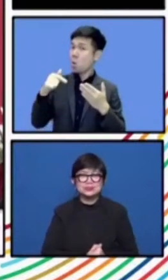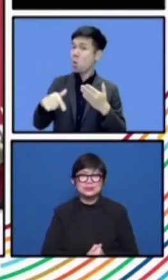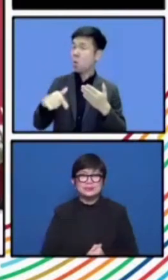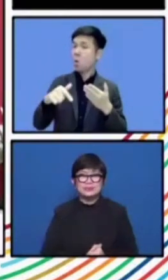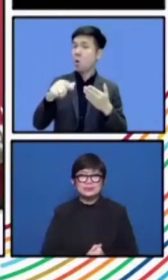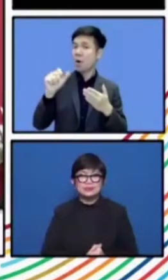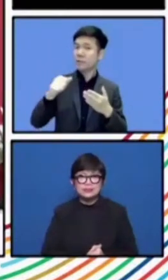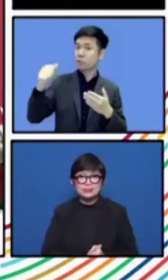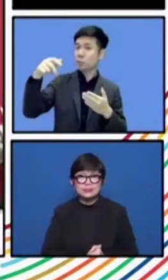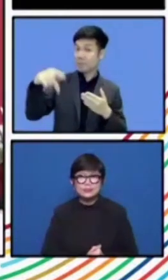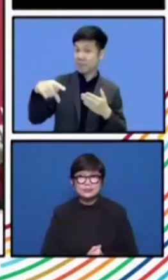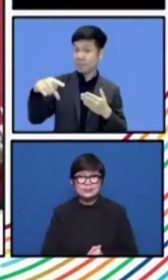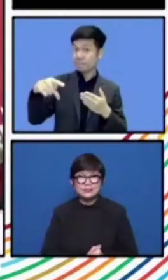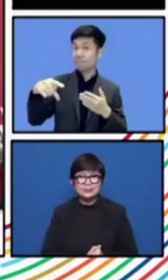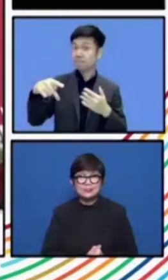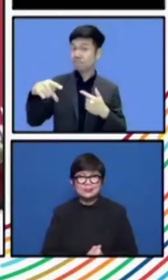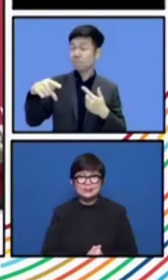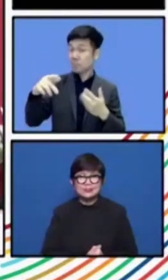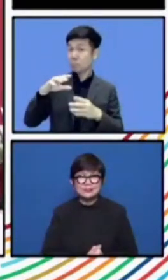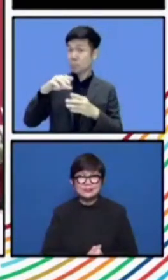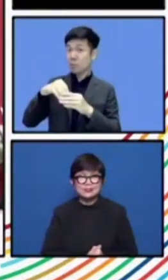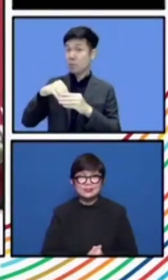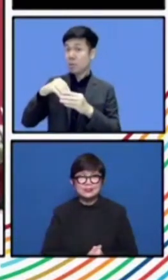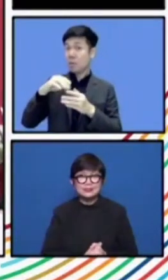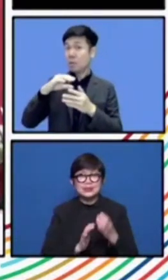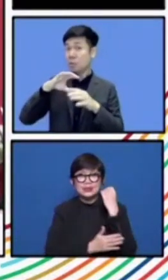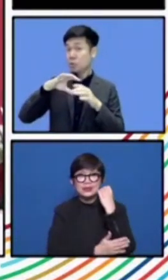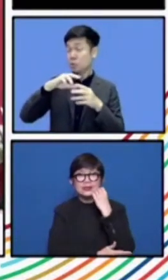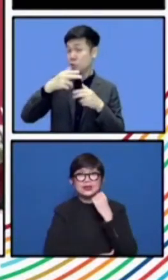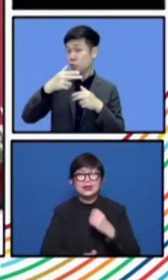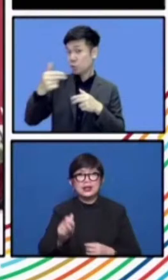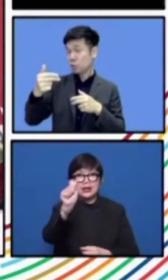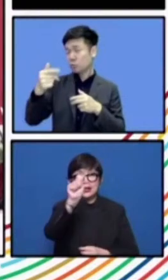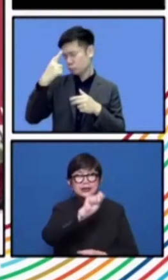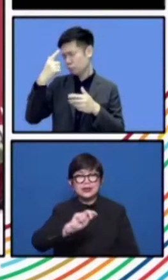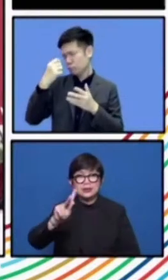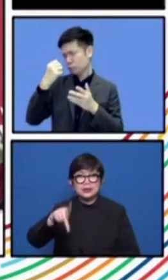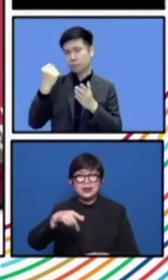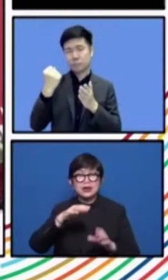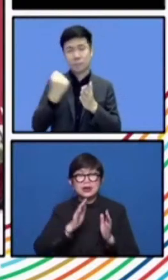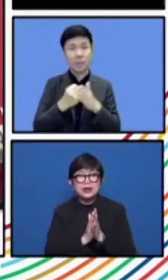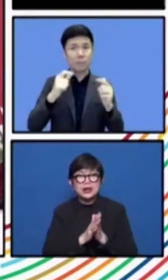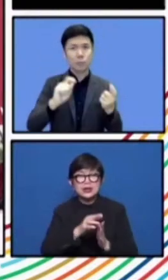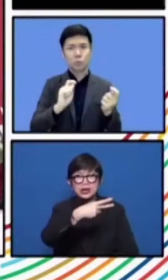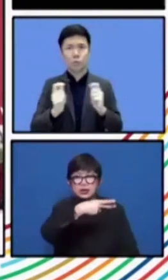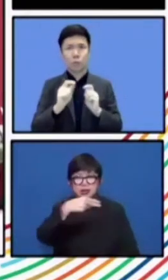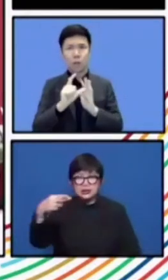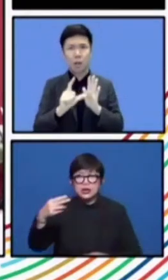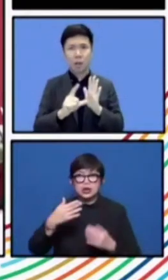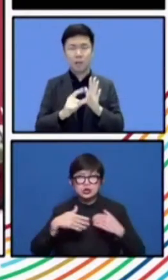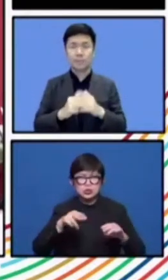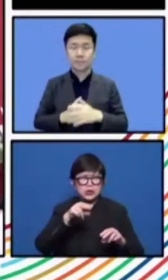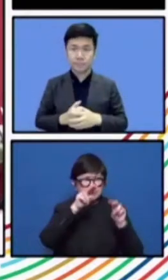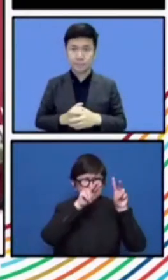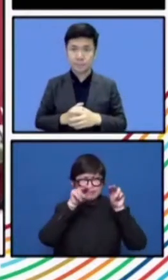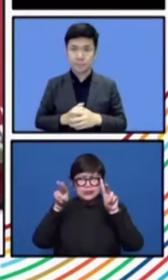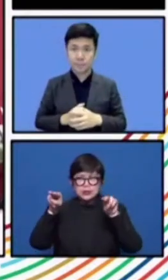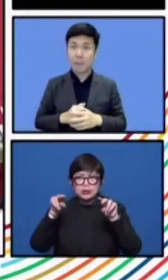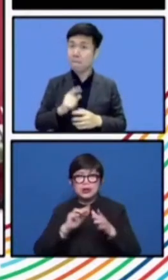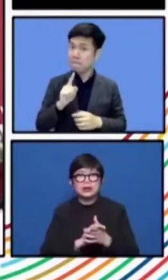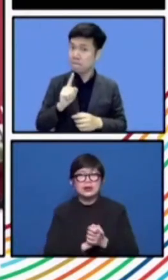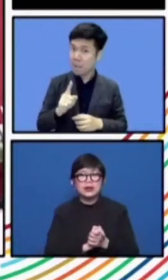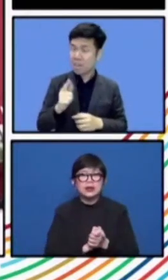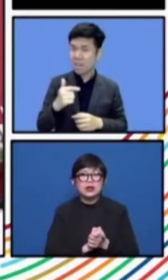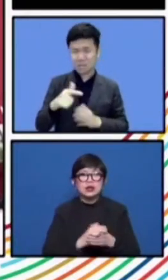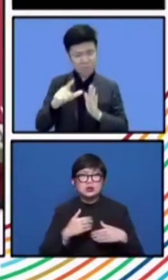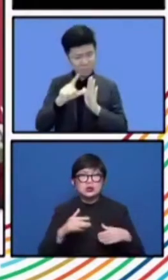have hundreds taken legislative reviews that have laterally to amendments to existing laws in some cases however legal